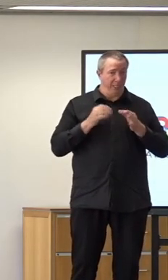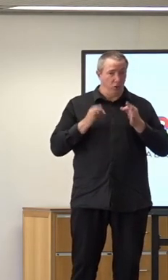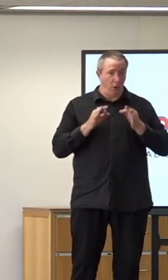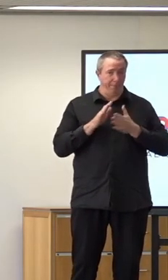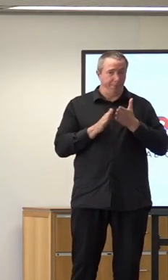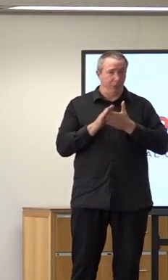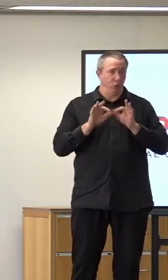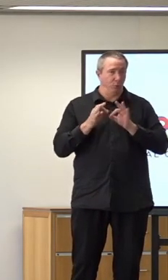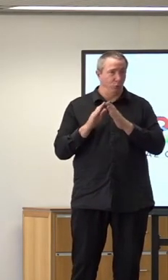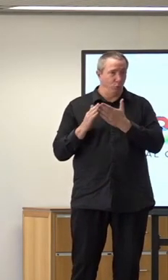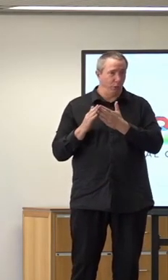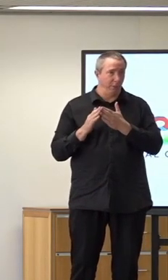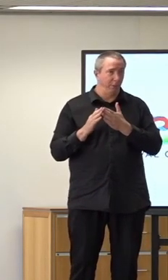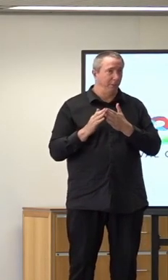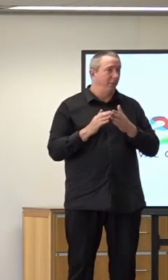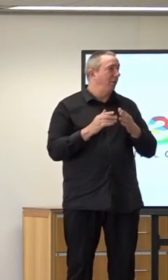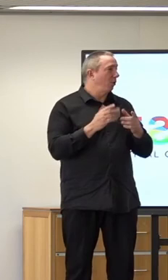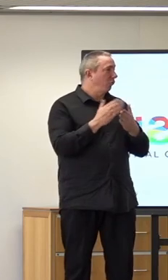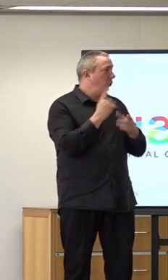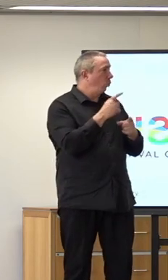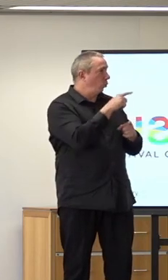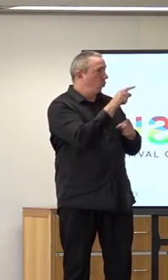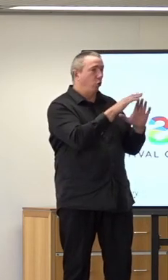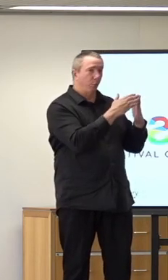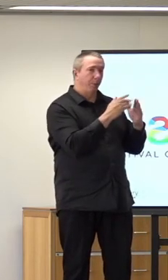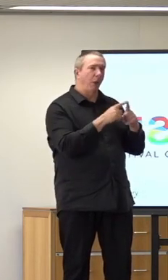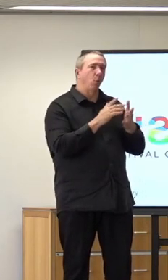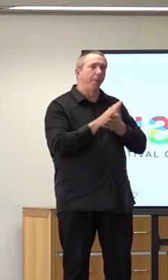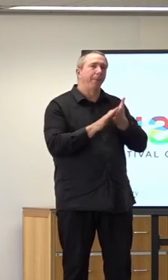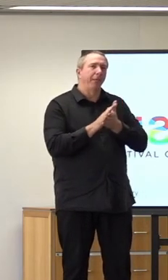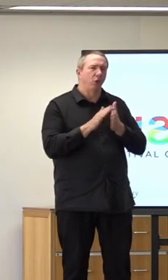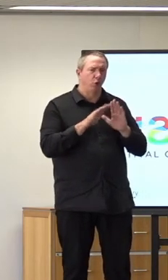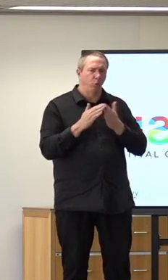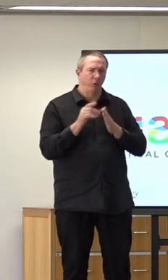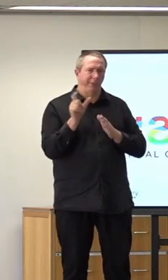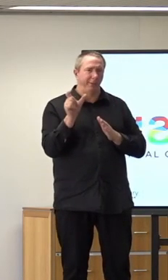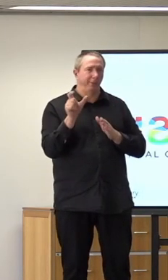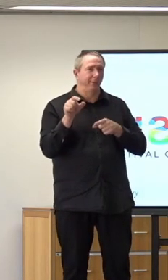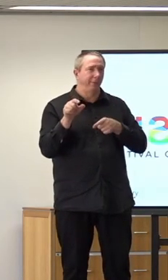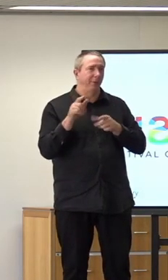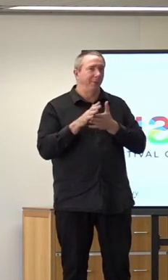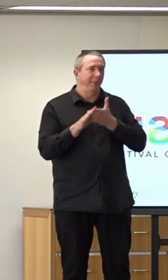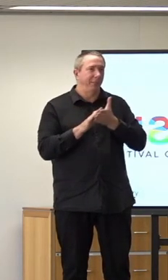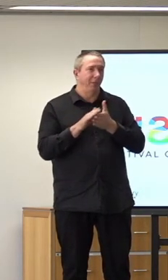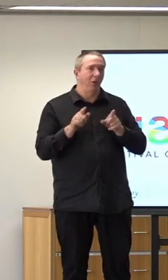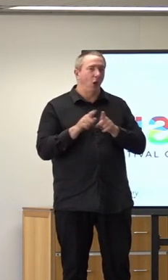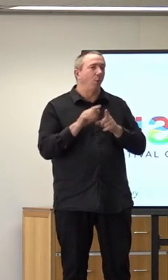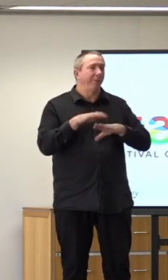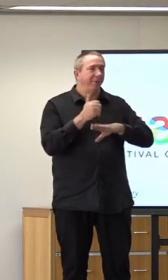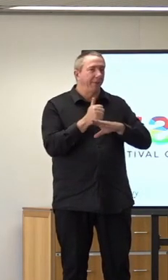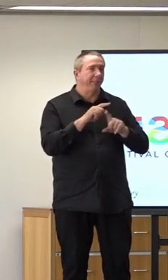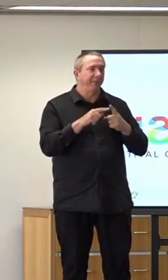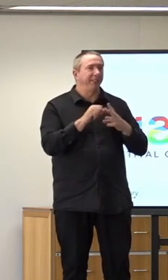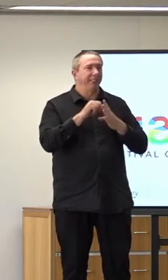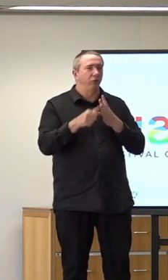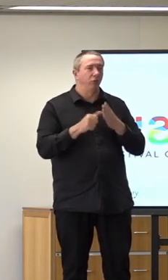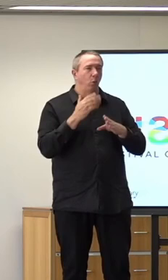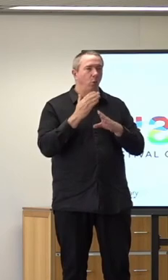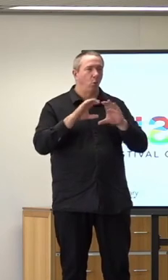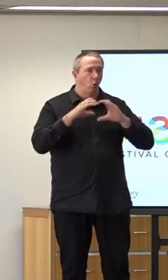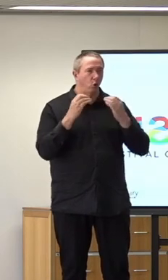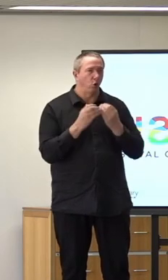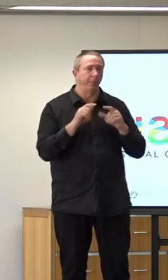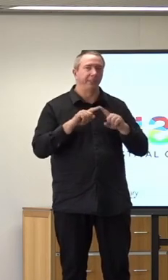who are these communities, but what do we mean? What do we mean by that? And so it's a series of workshops, a series of discussions, looking at things